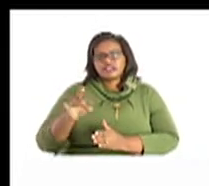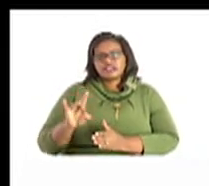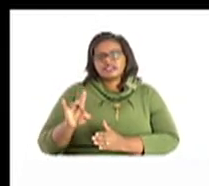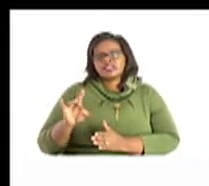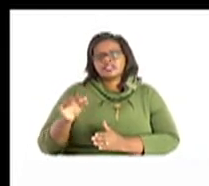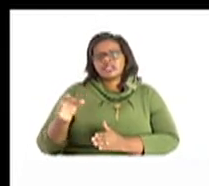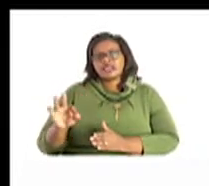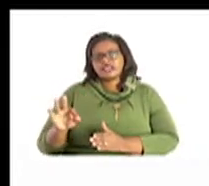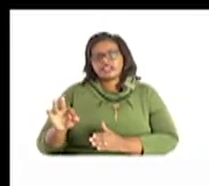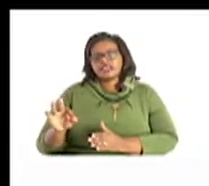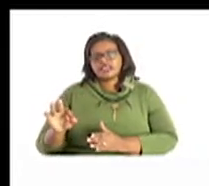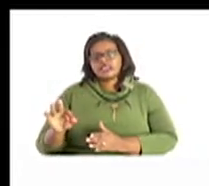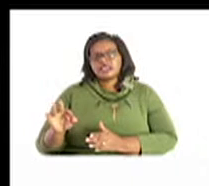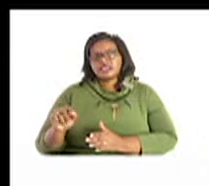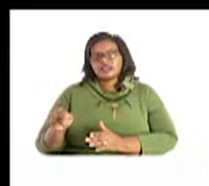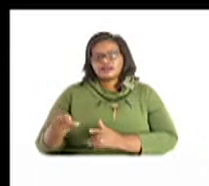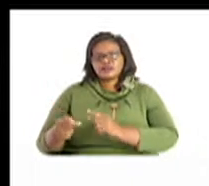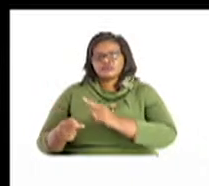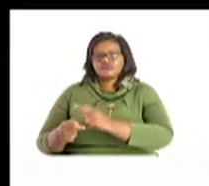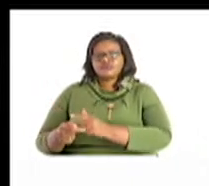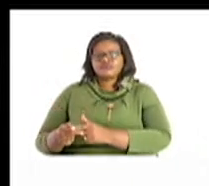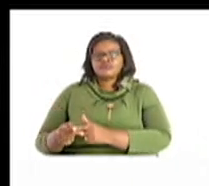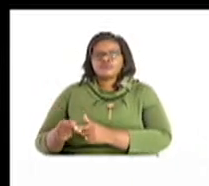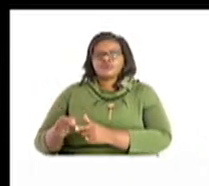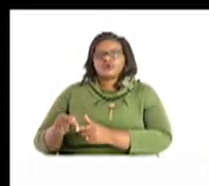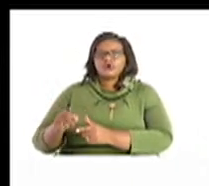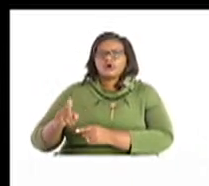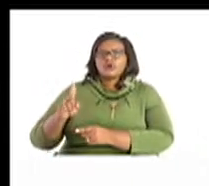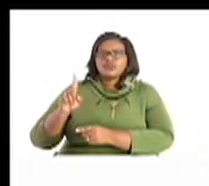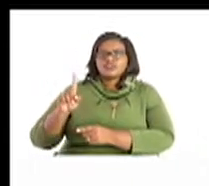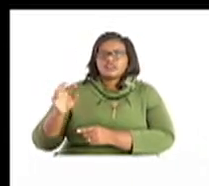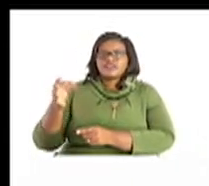16,089. Then we go to